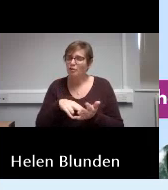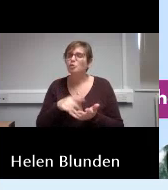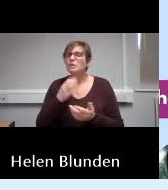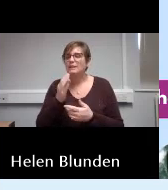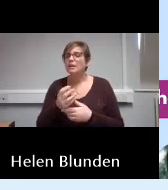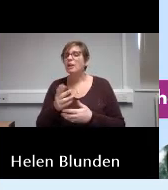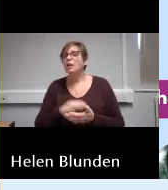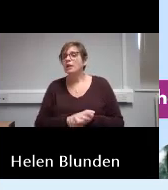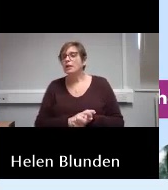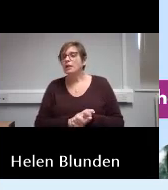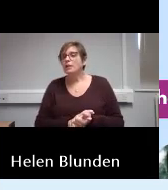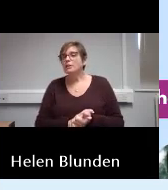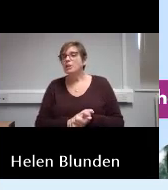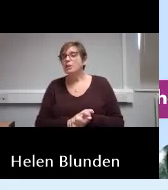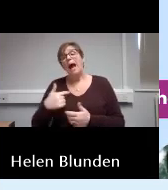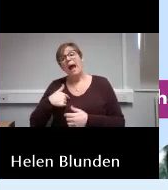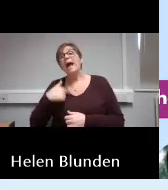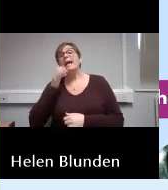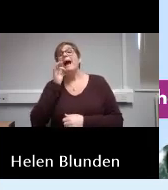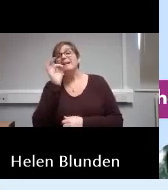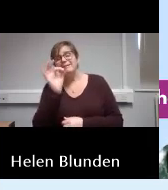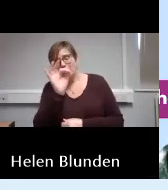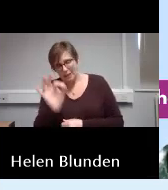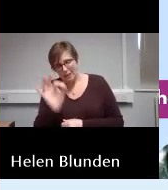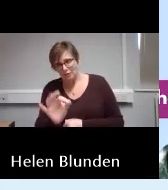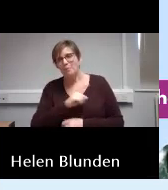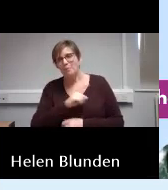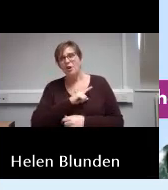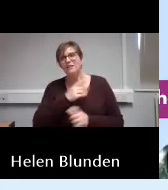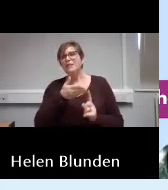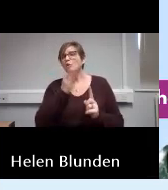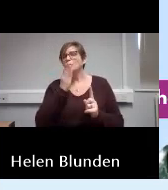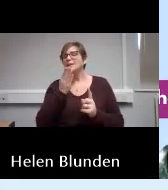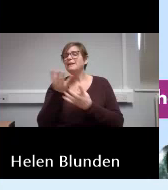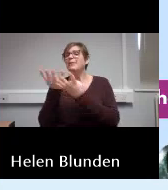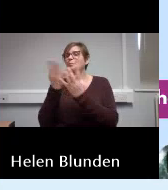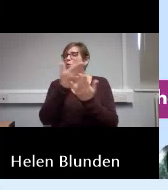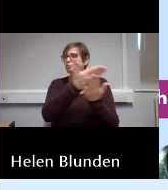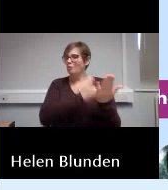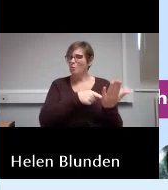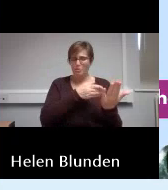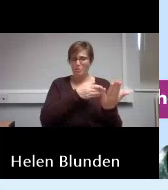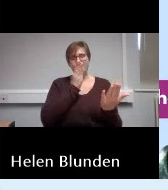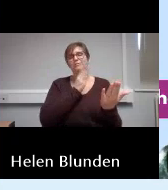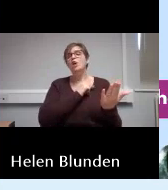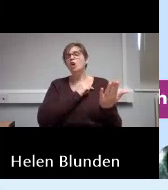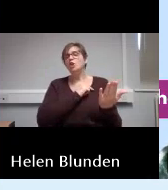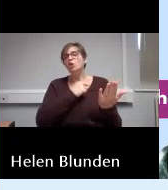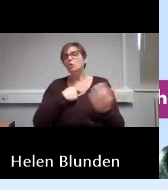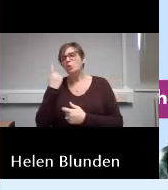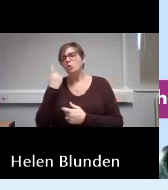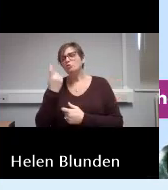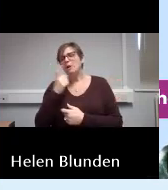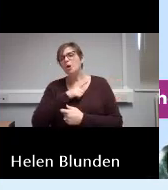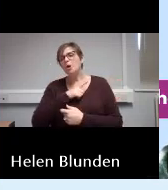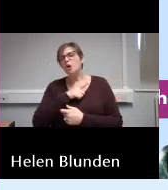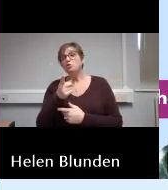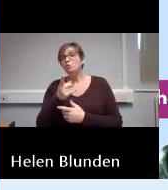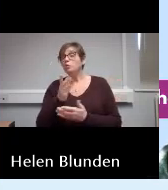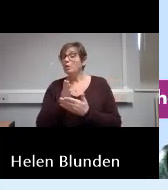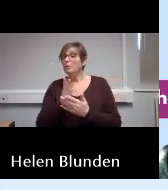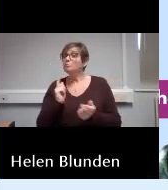Hiya, Helen. I was just asking that question because, I did notice it in that board report, and I was wondering as well, because you've made some